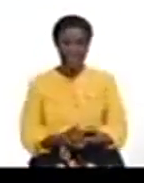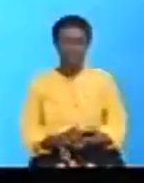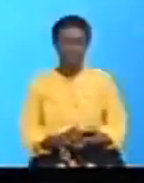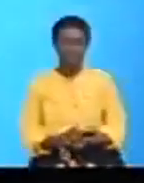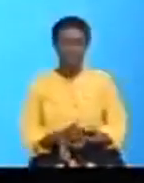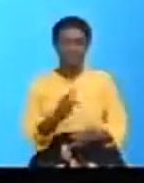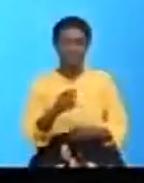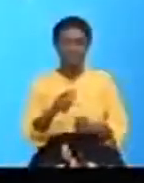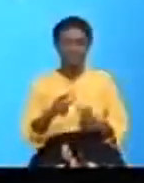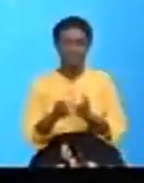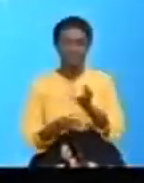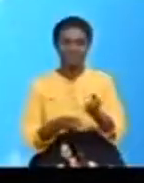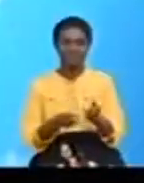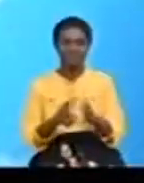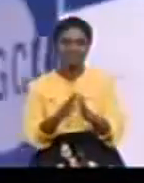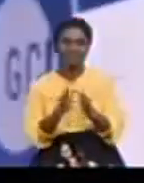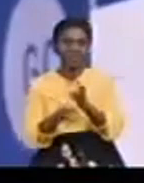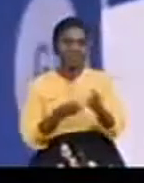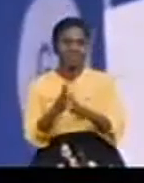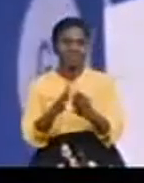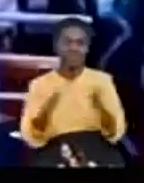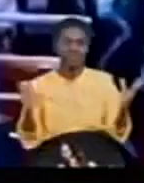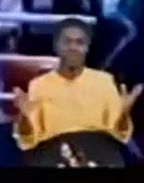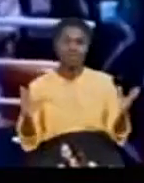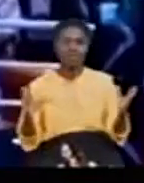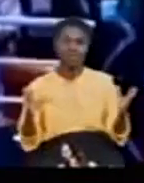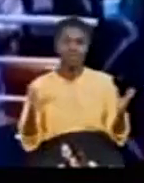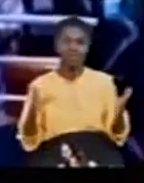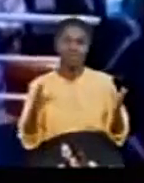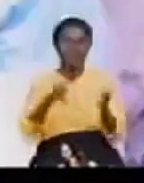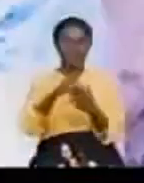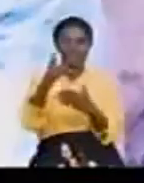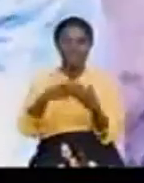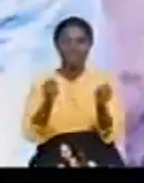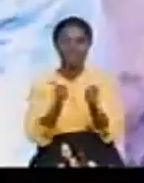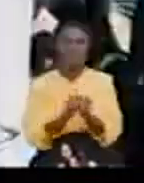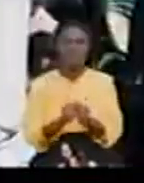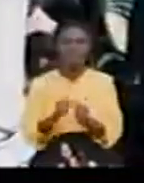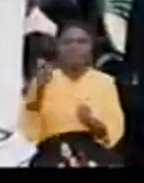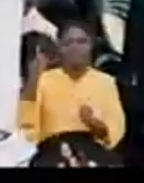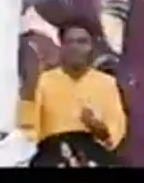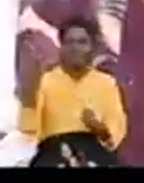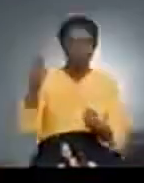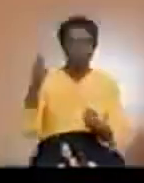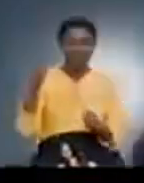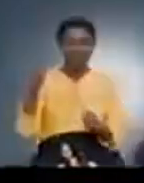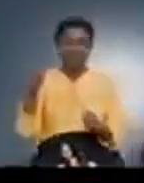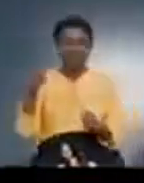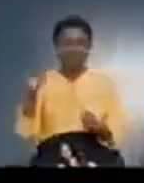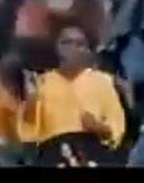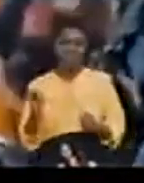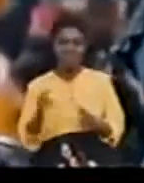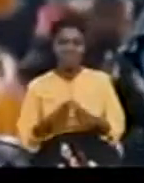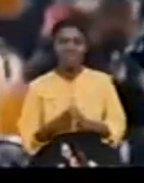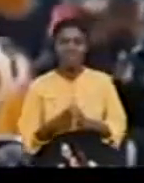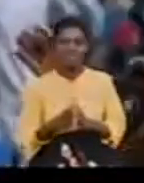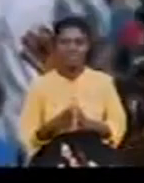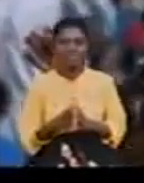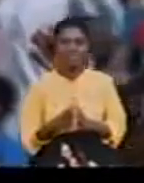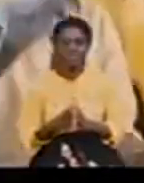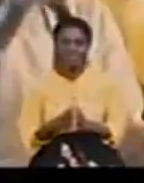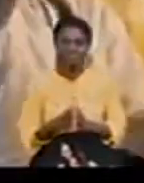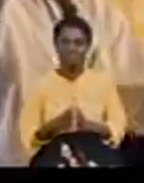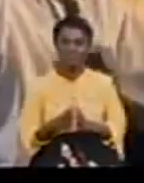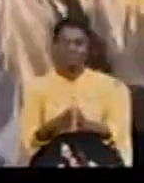KUMUYI, GCK, led by Pastor Dr. W.F. KUMUYI, has carried God's saving gospel and